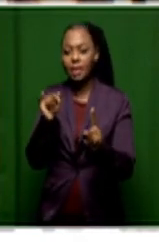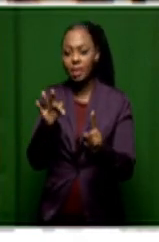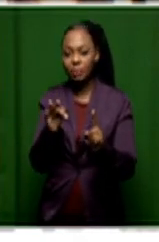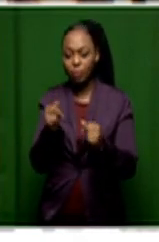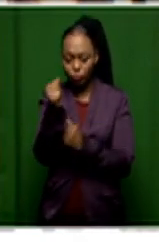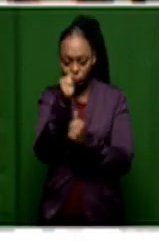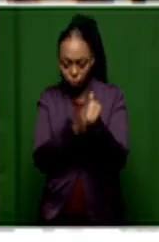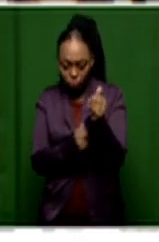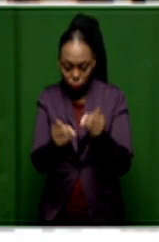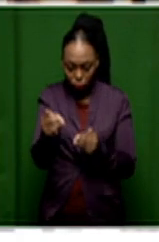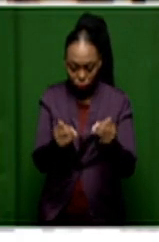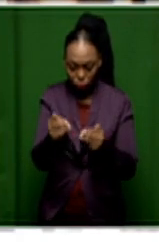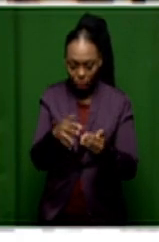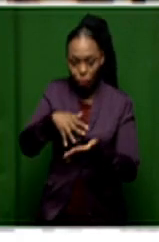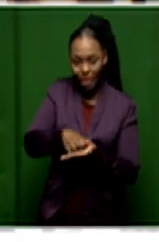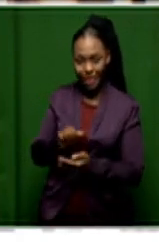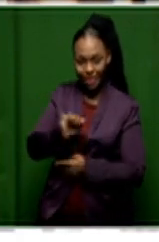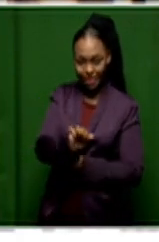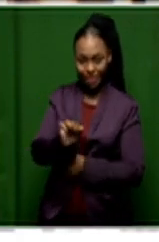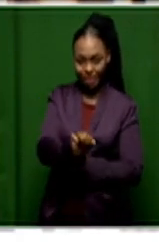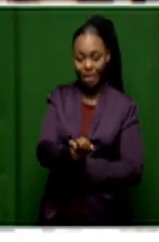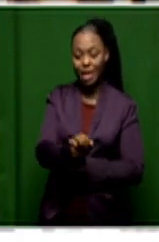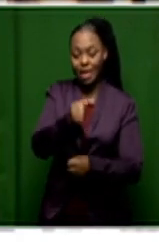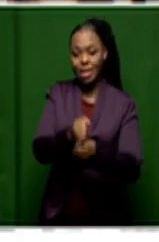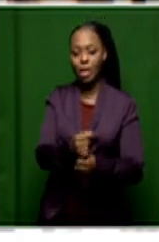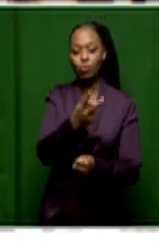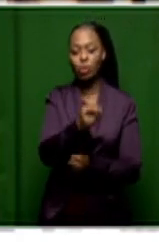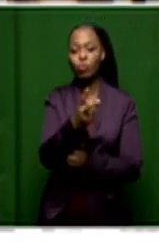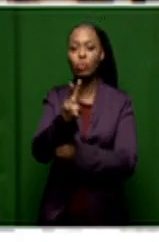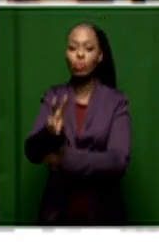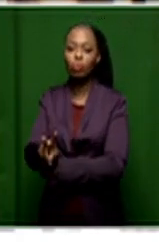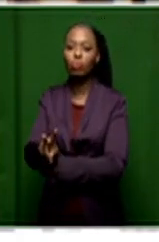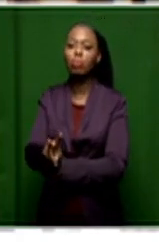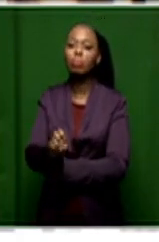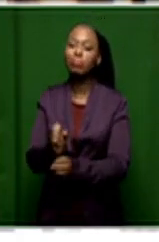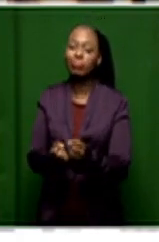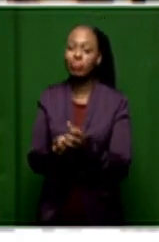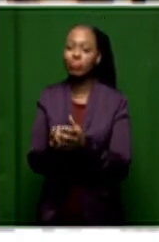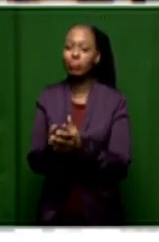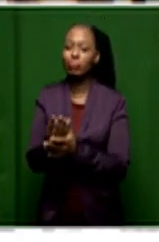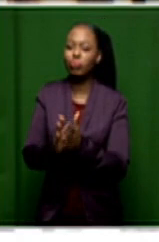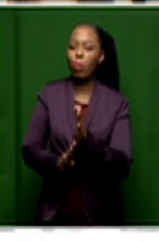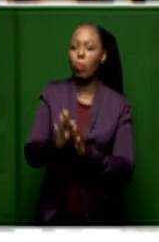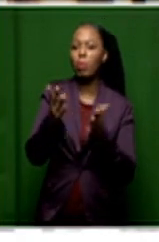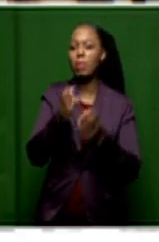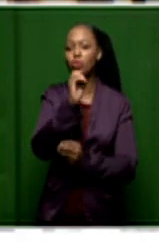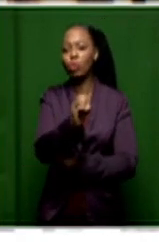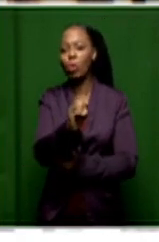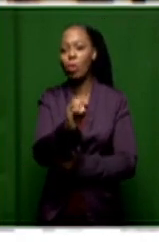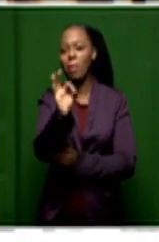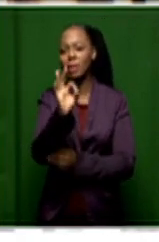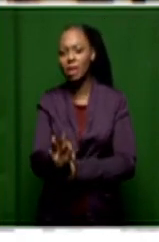structural weaknesses, then by 2022 we'll be back again at growth rates of no more than 0 or